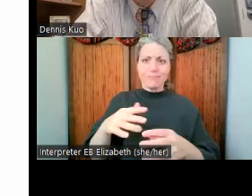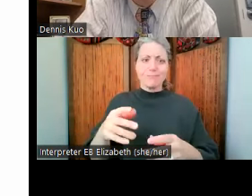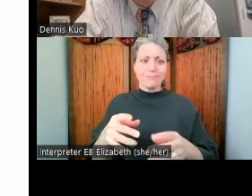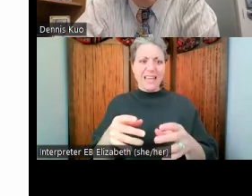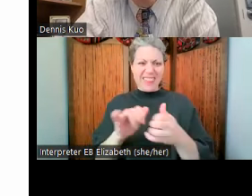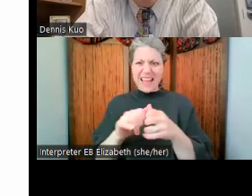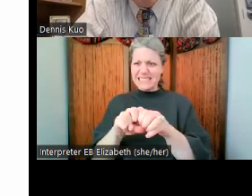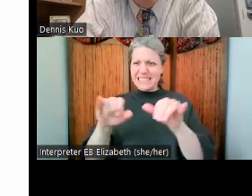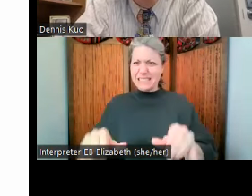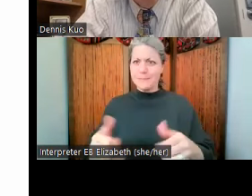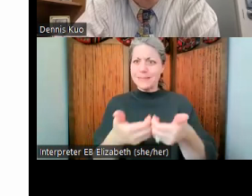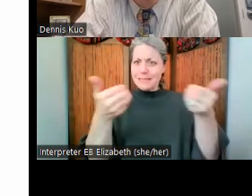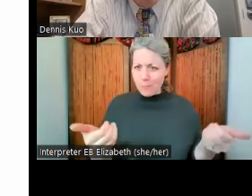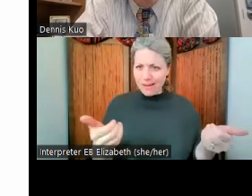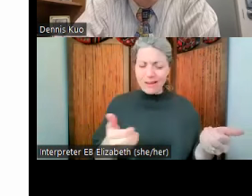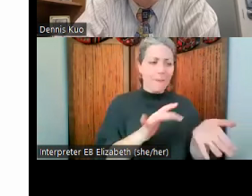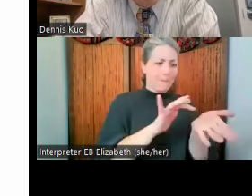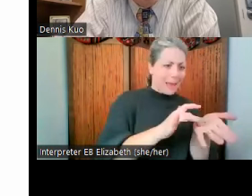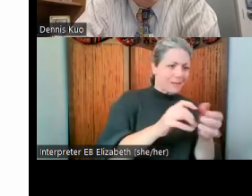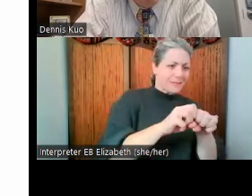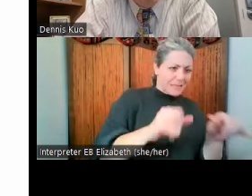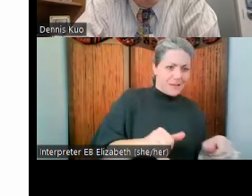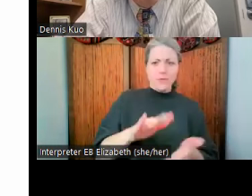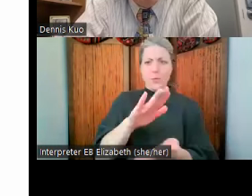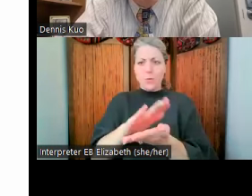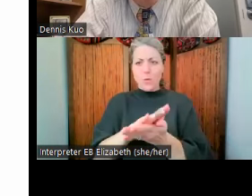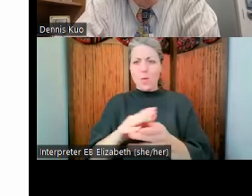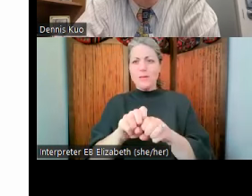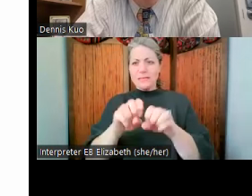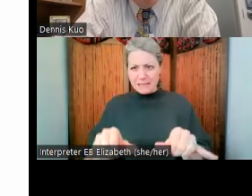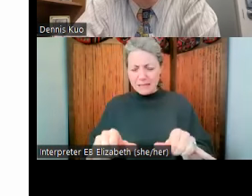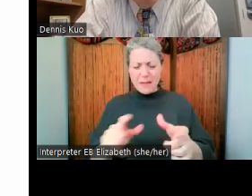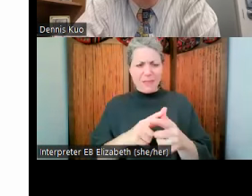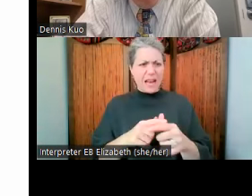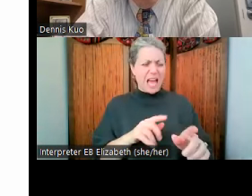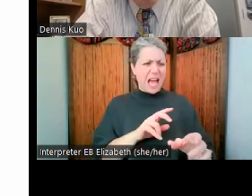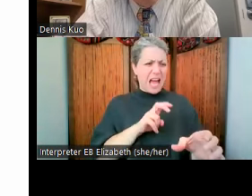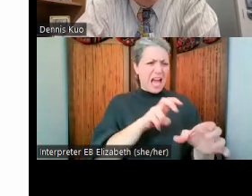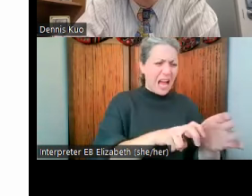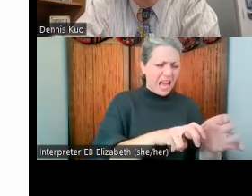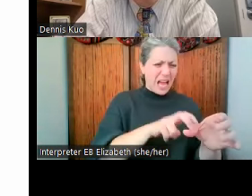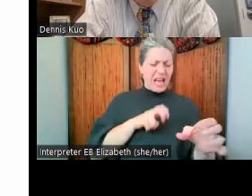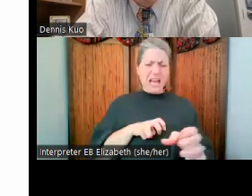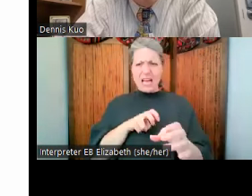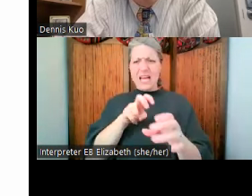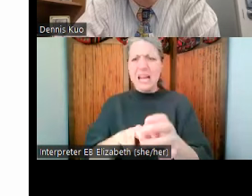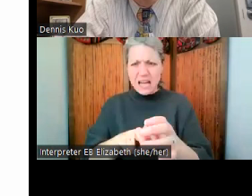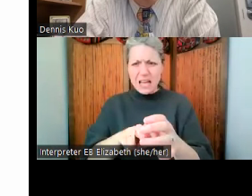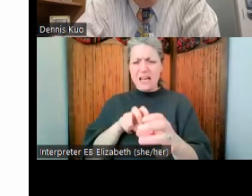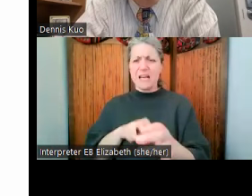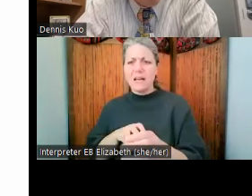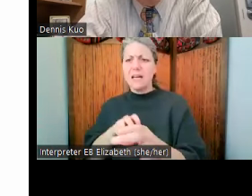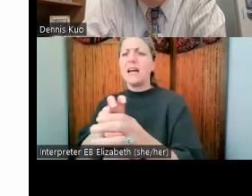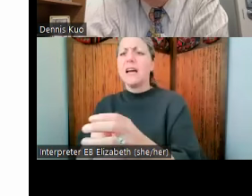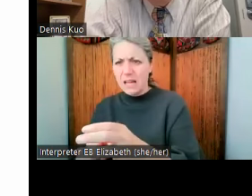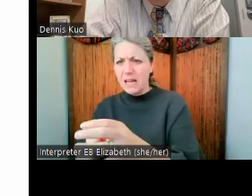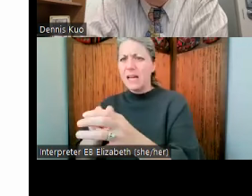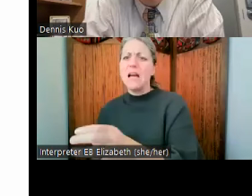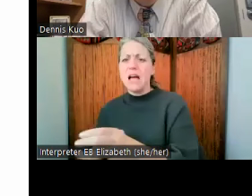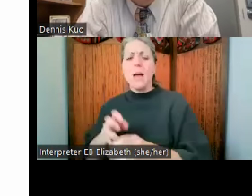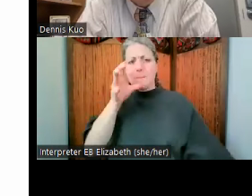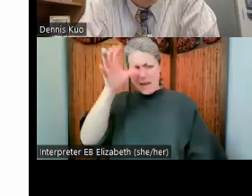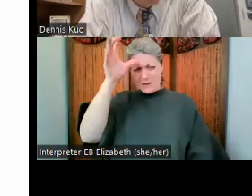straddle different sectors. And yet we find families widely report that there is no roadmap about how to